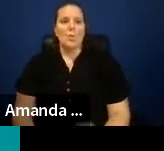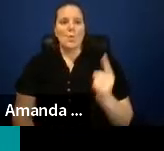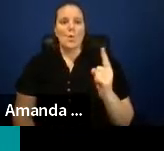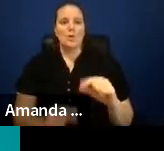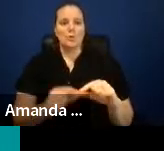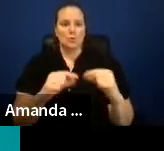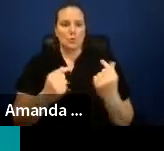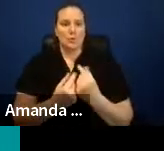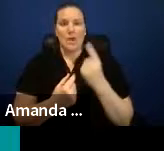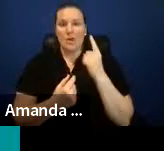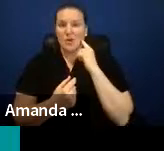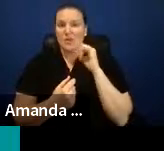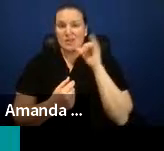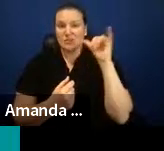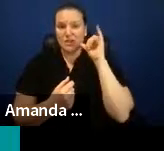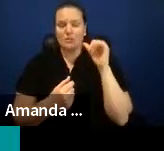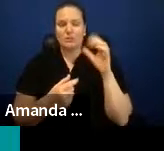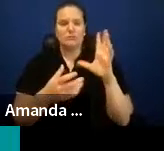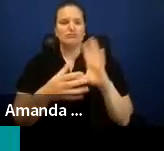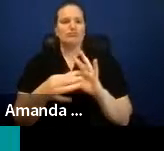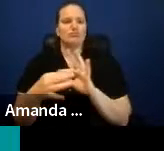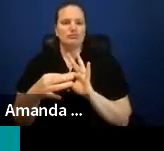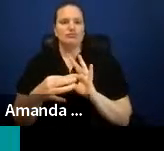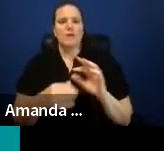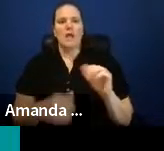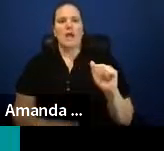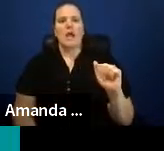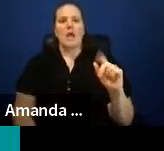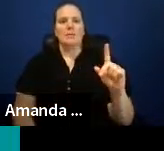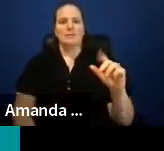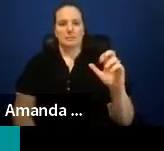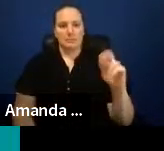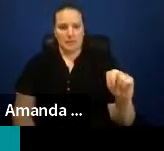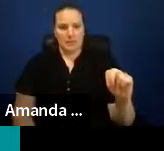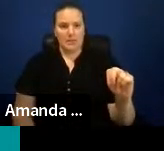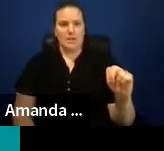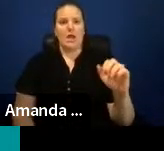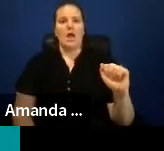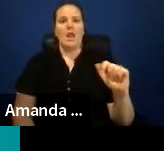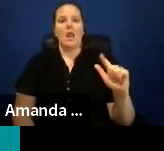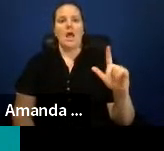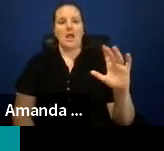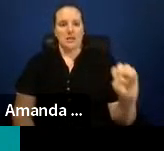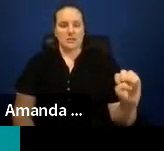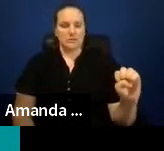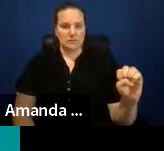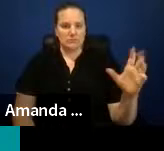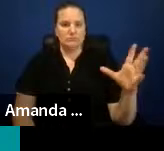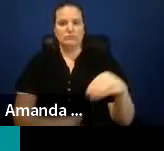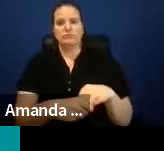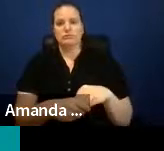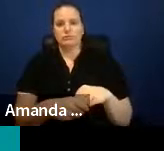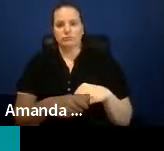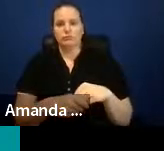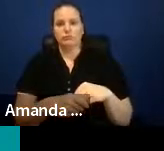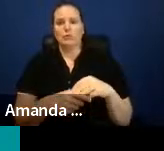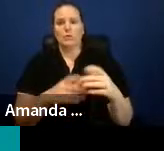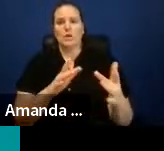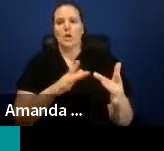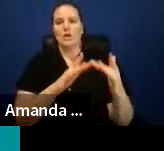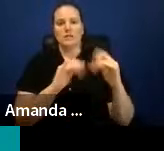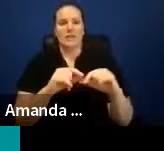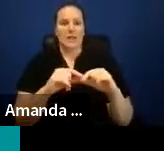yesterday that we need to touch base with is the Ministerial Alliance that is in the region. So we're gonna reach out to that group and make